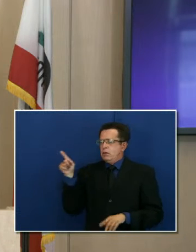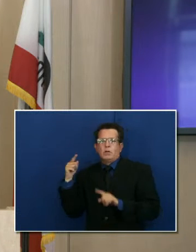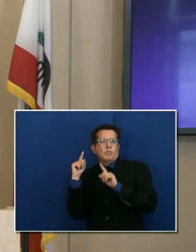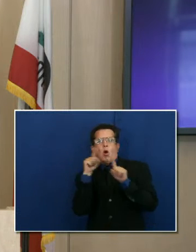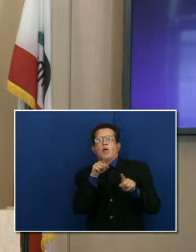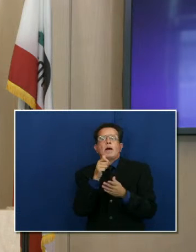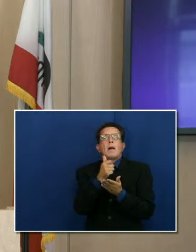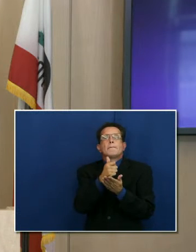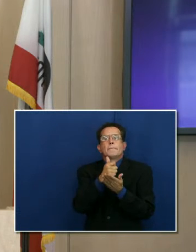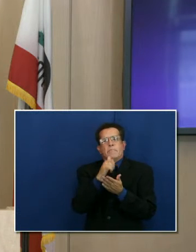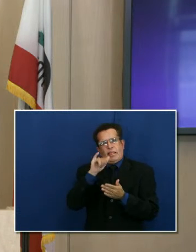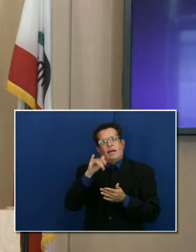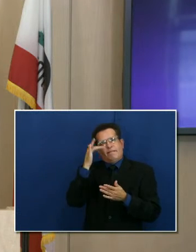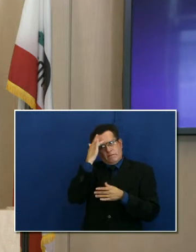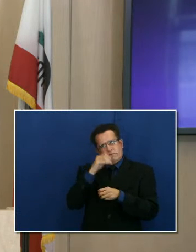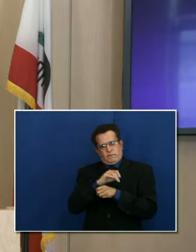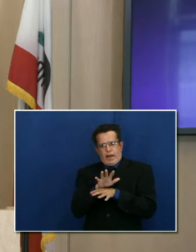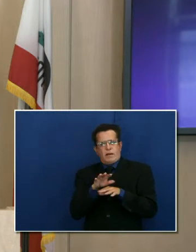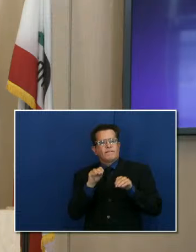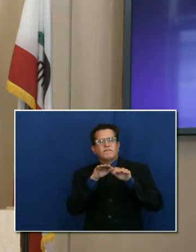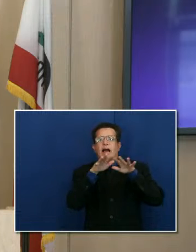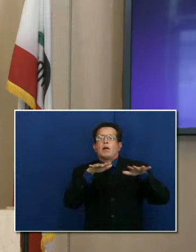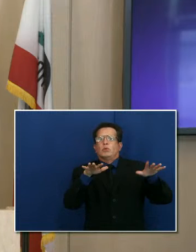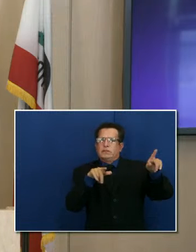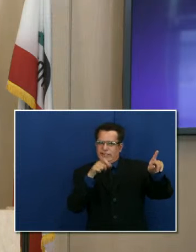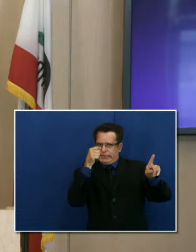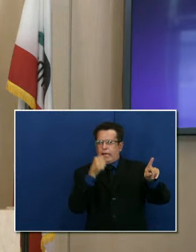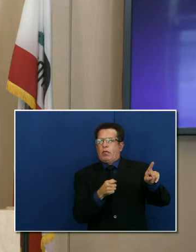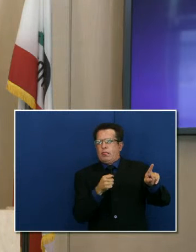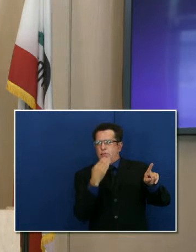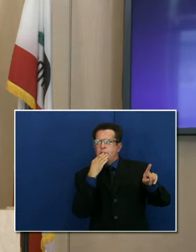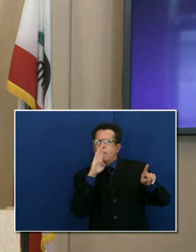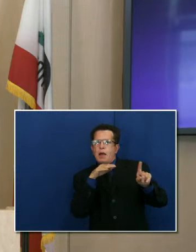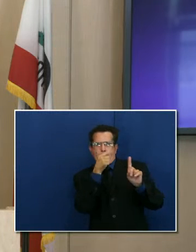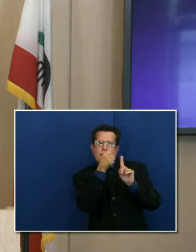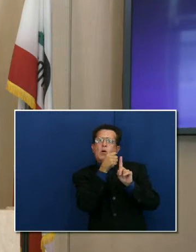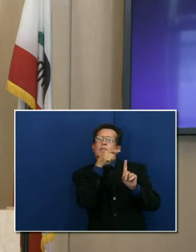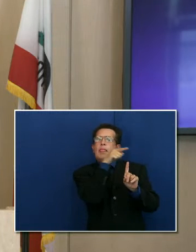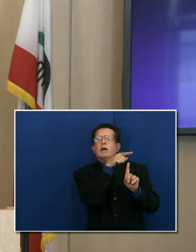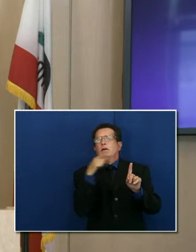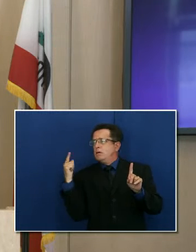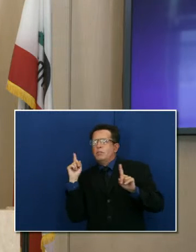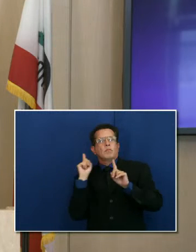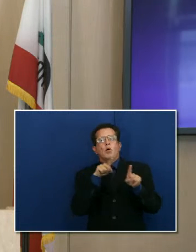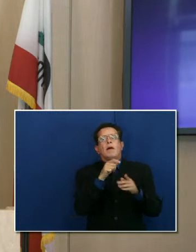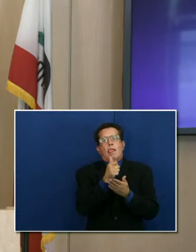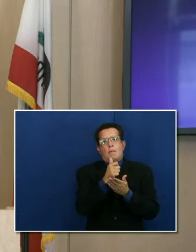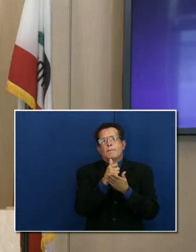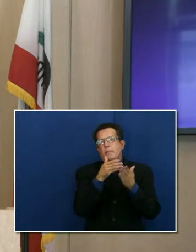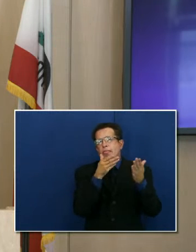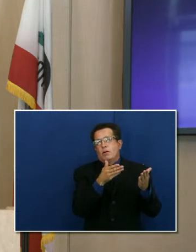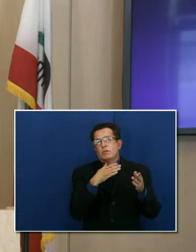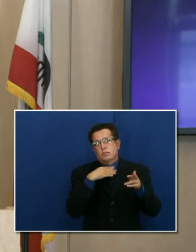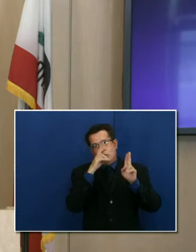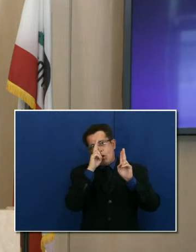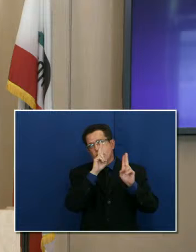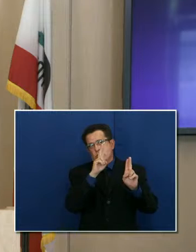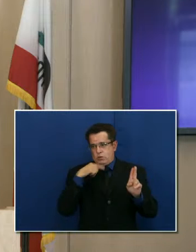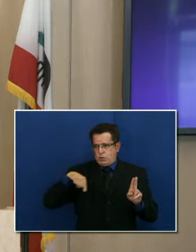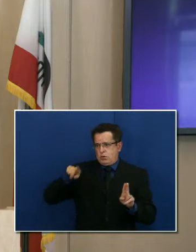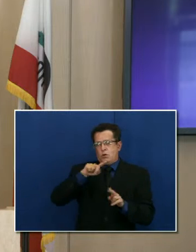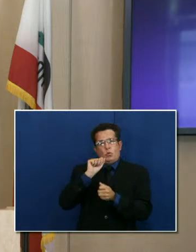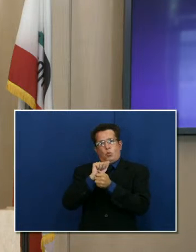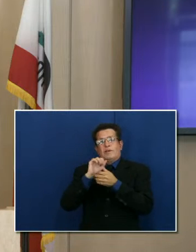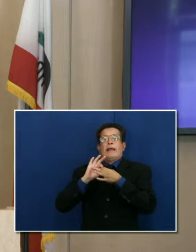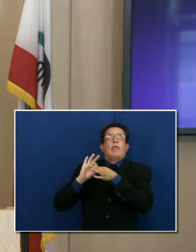this virus that has hit South County certainly particularly hard. When we talked about all of us working together